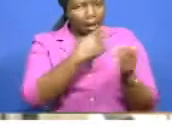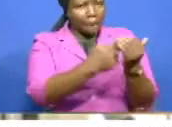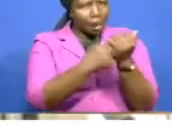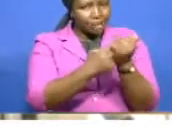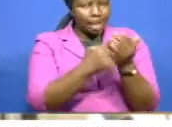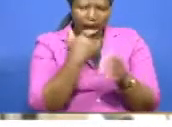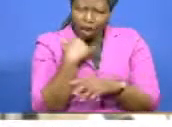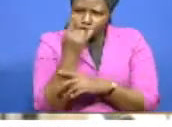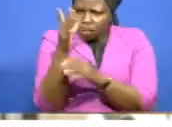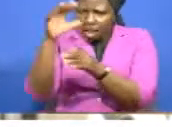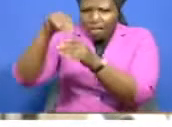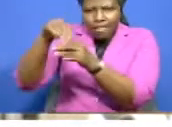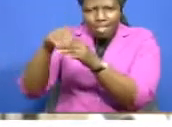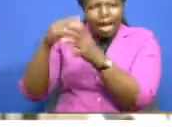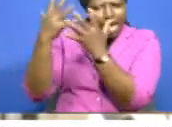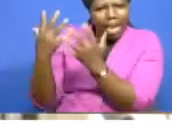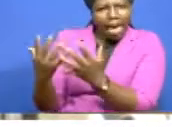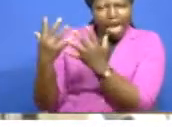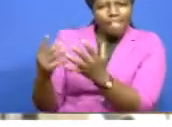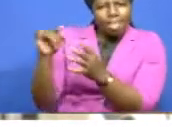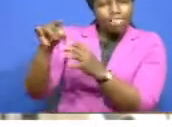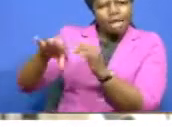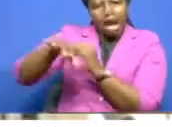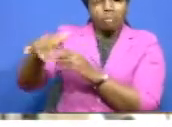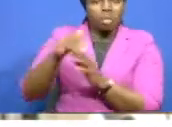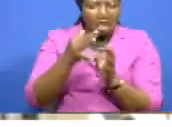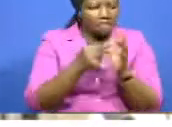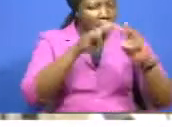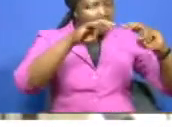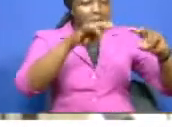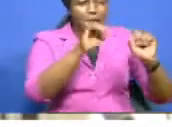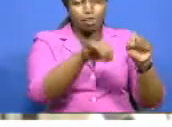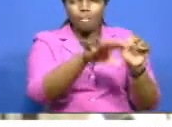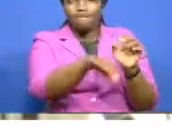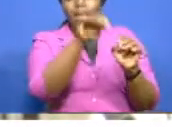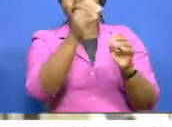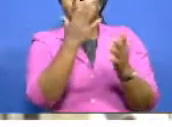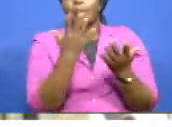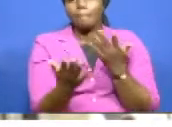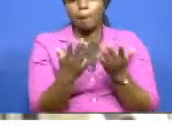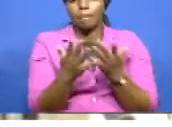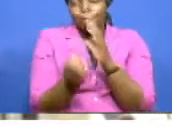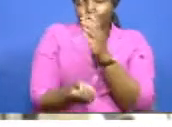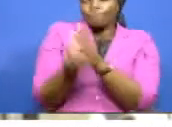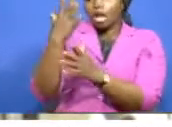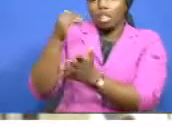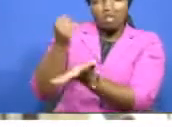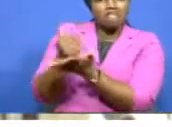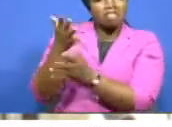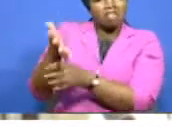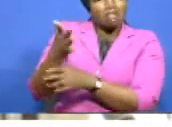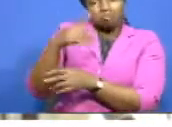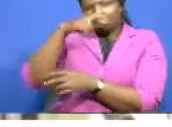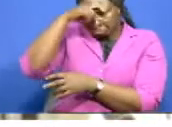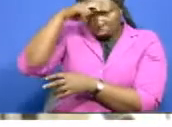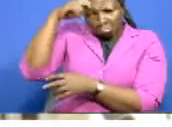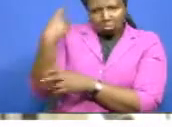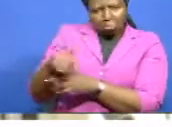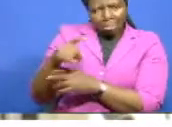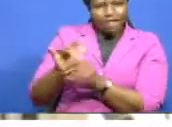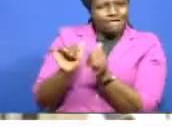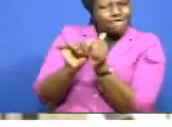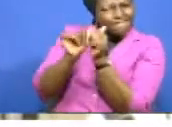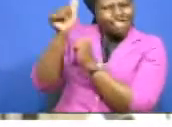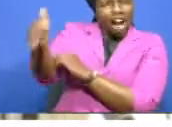have you invested heavily in that county? Or if I checked, would I find that perhaps setting up an office there, it's too hot, it's too